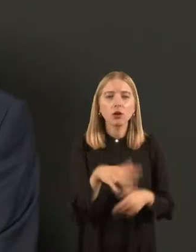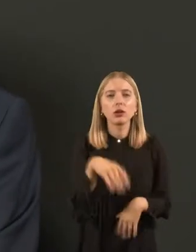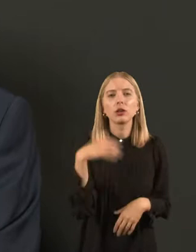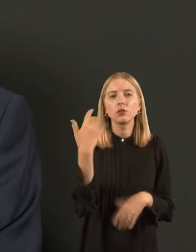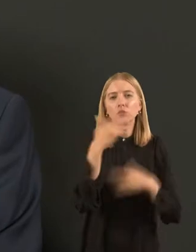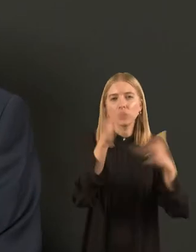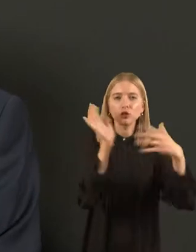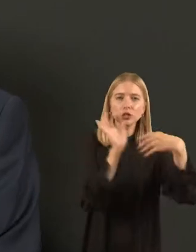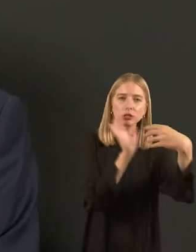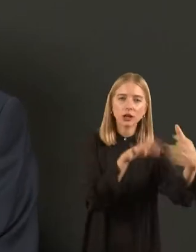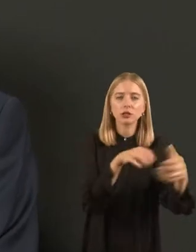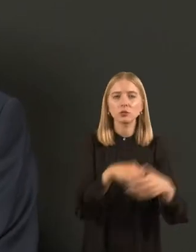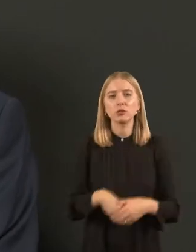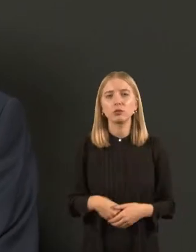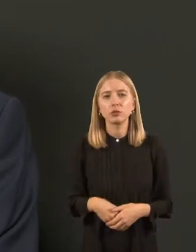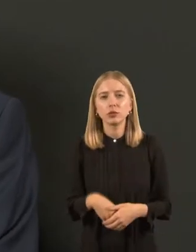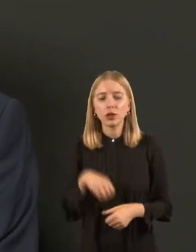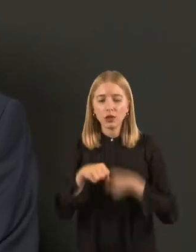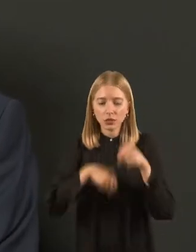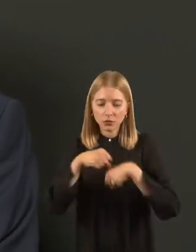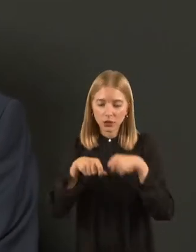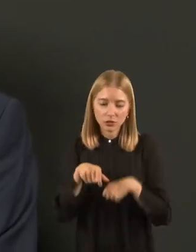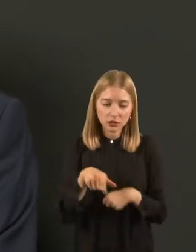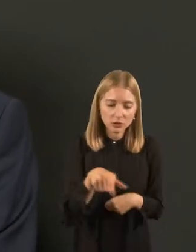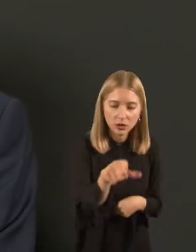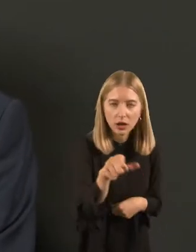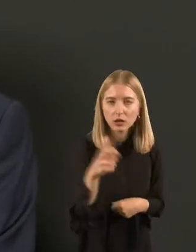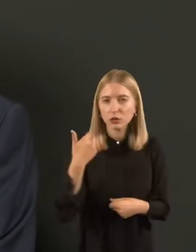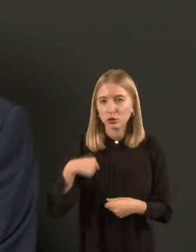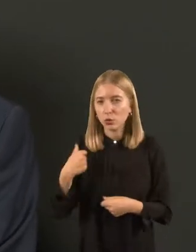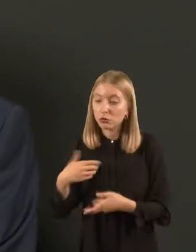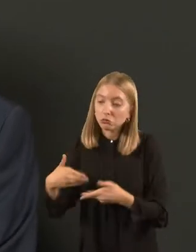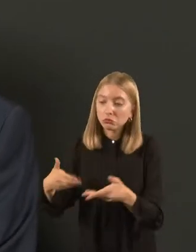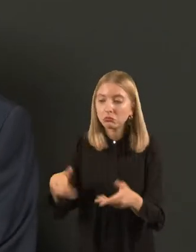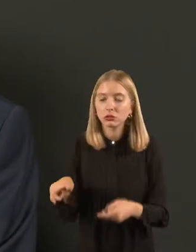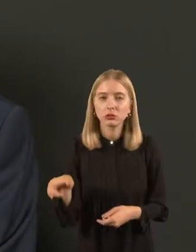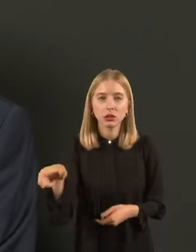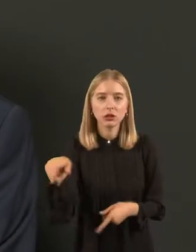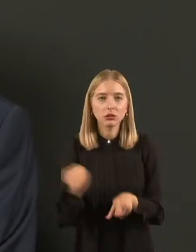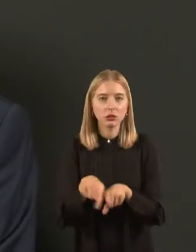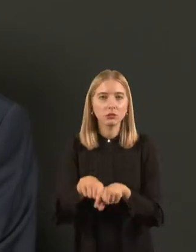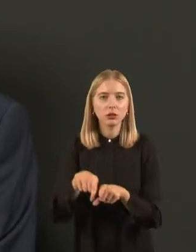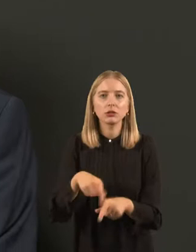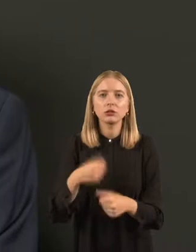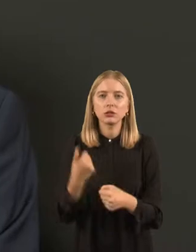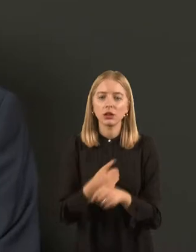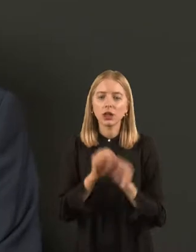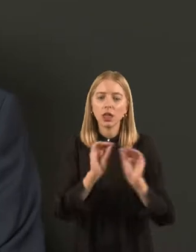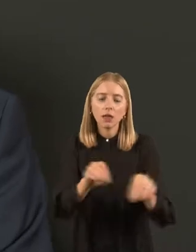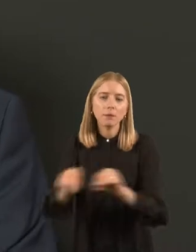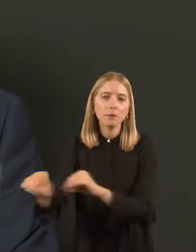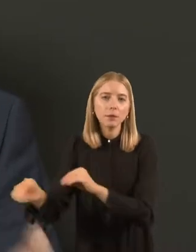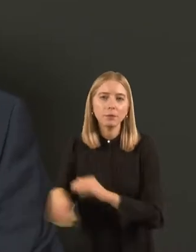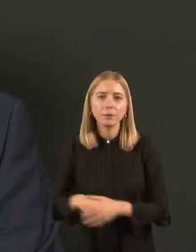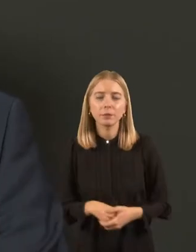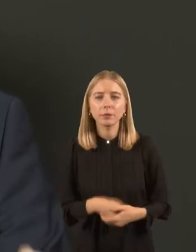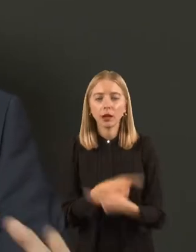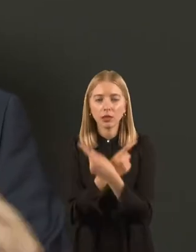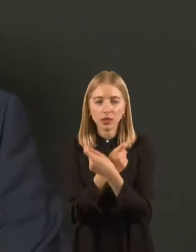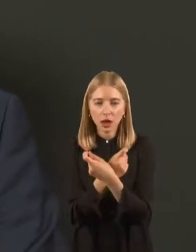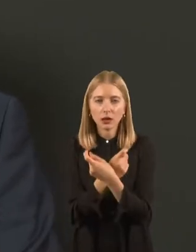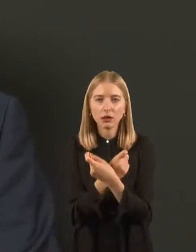is clearly in our focus. We are making effort to